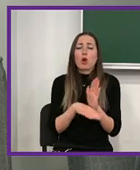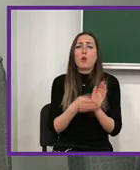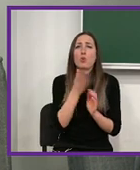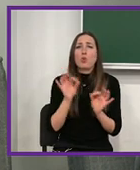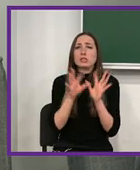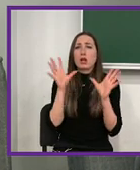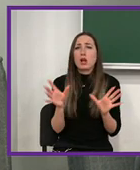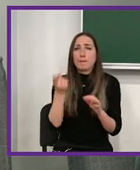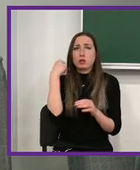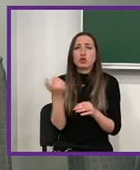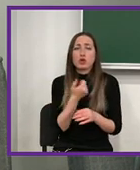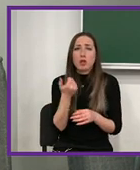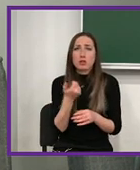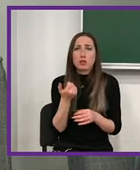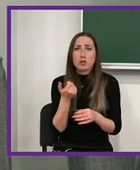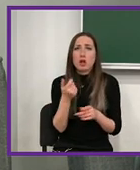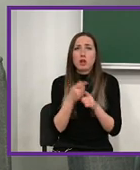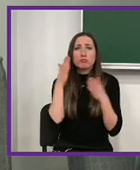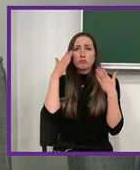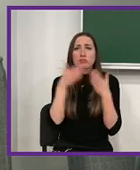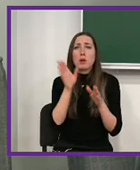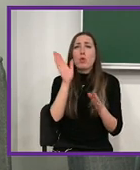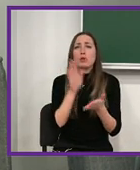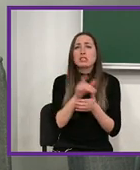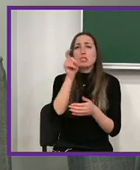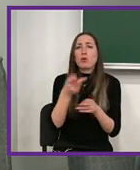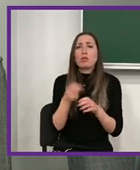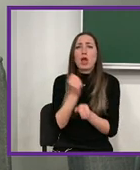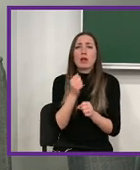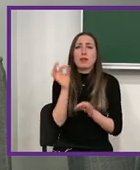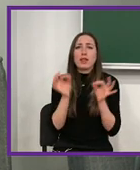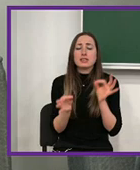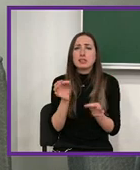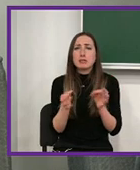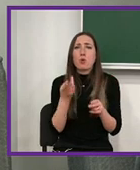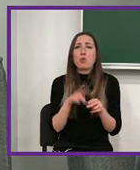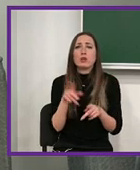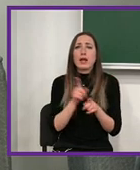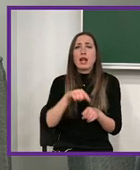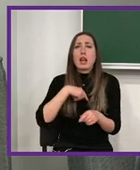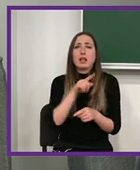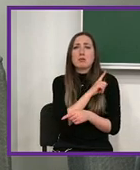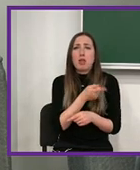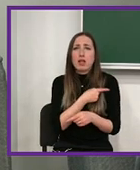rights. We have EcoVadis, sustainability assessments of our suppliers.